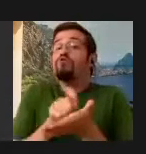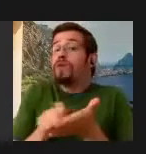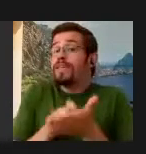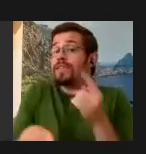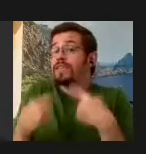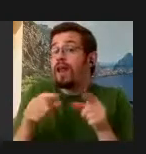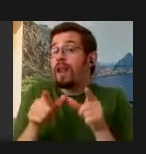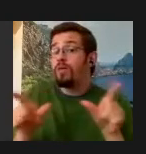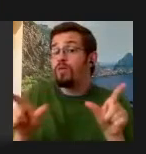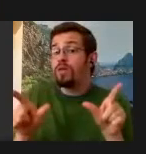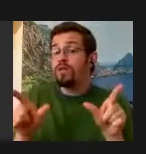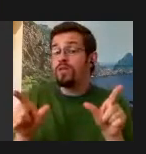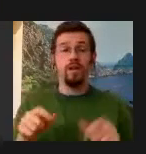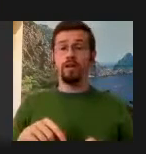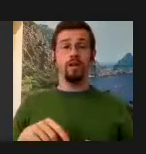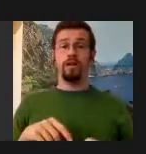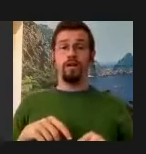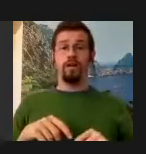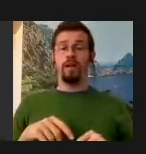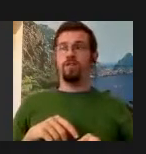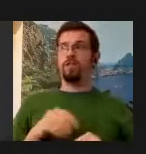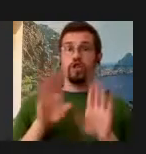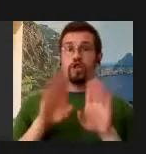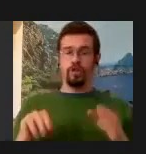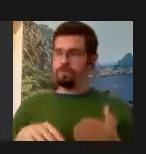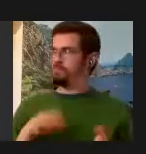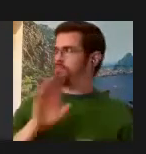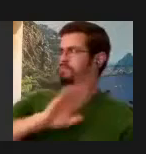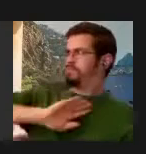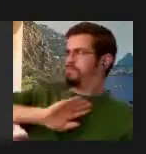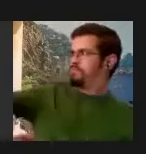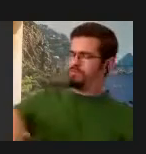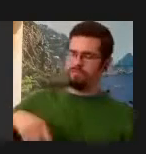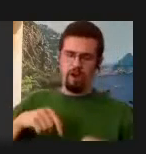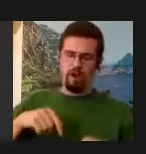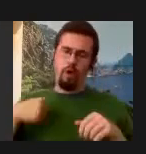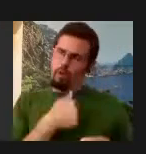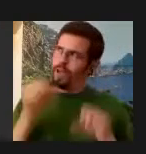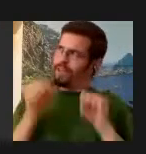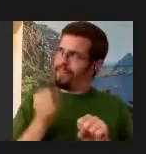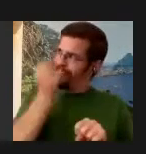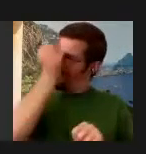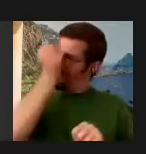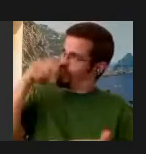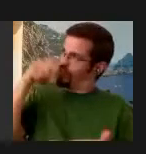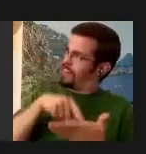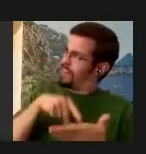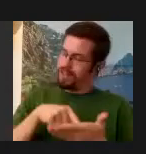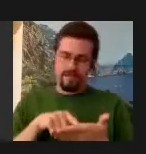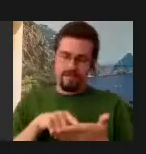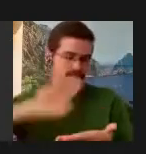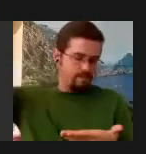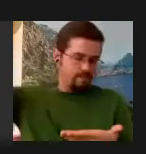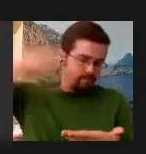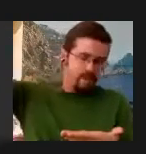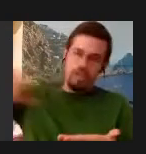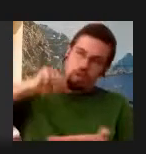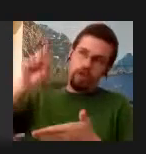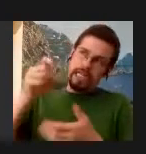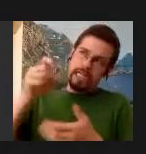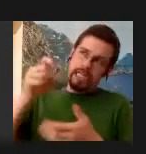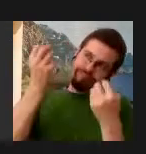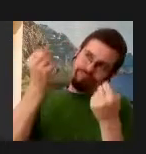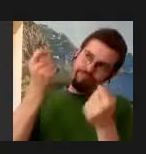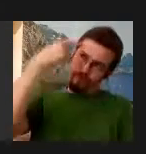they did not even want Wafa to help them. They said, we can understand that, so it's very helpful.